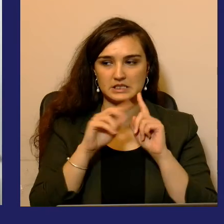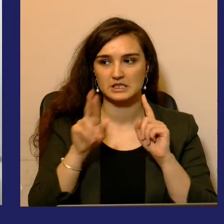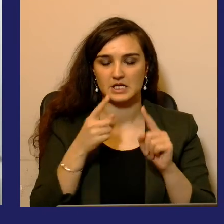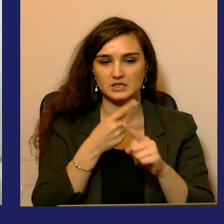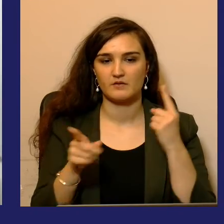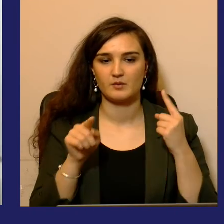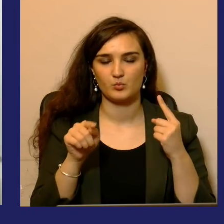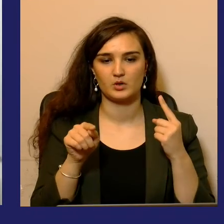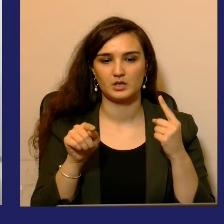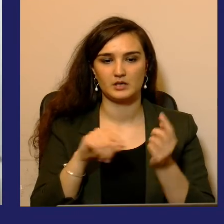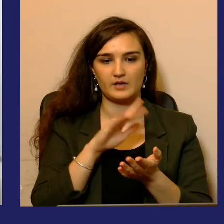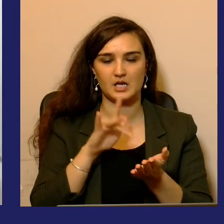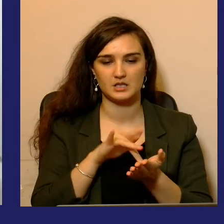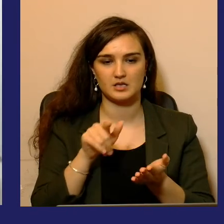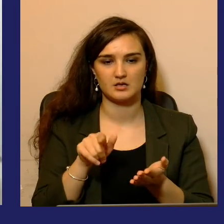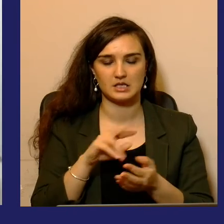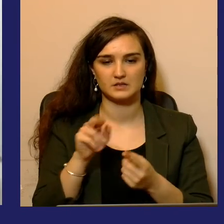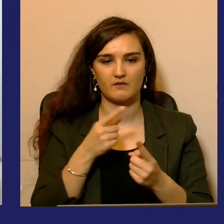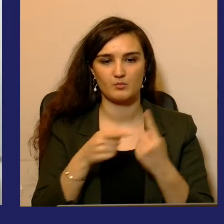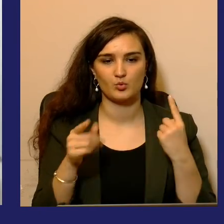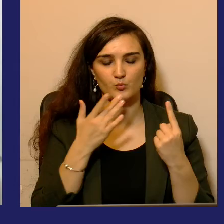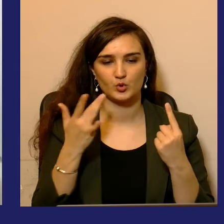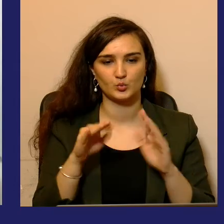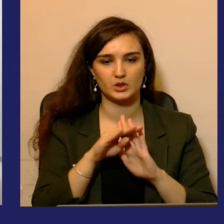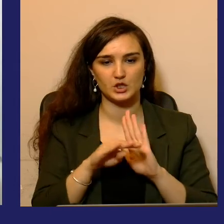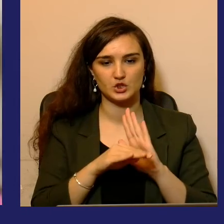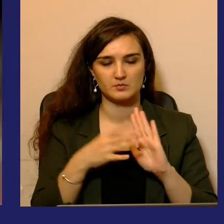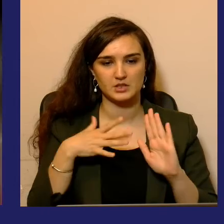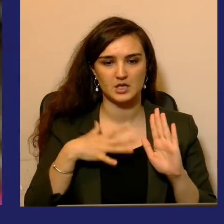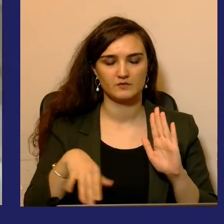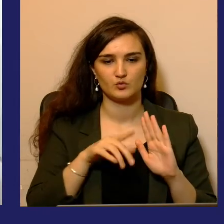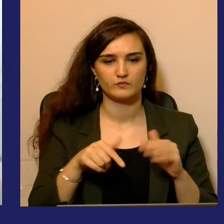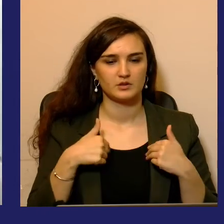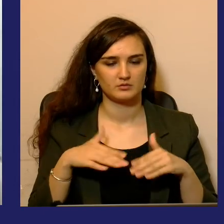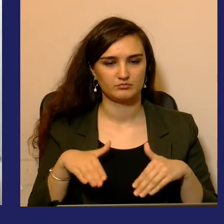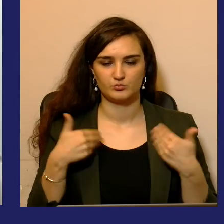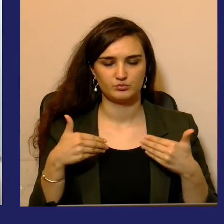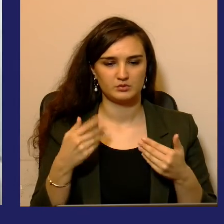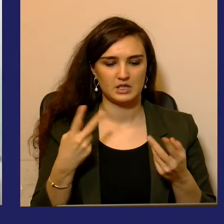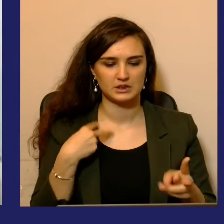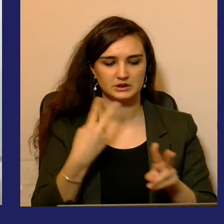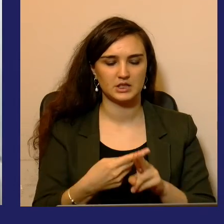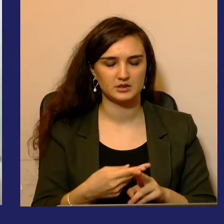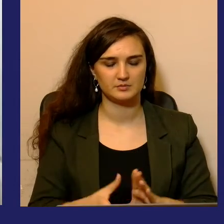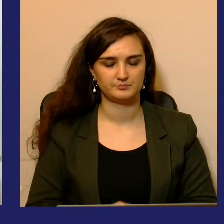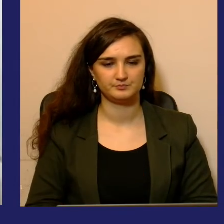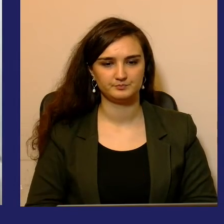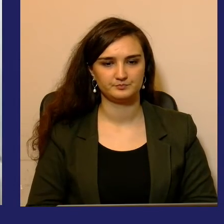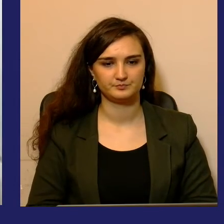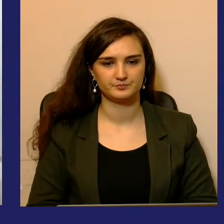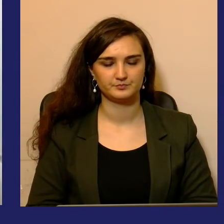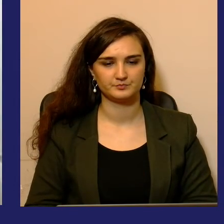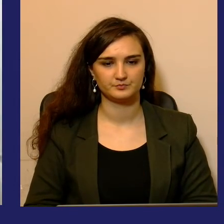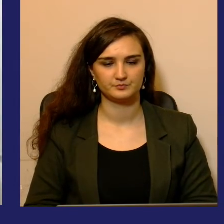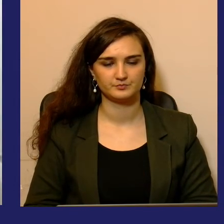regime than is Georgia, in that we do not have a single extremely strong party still